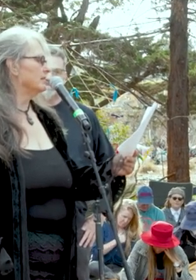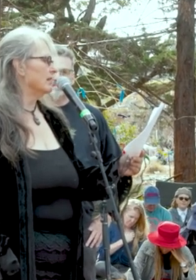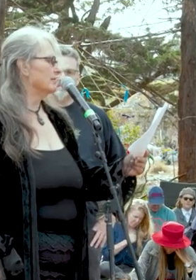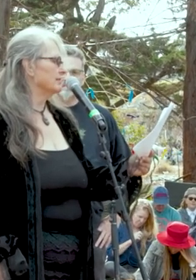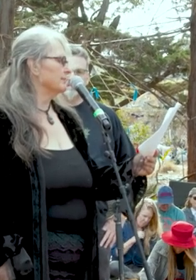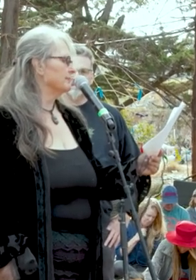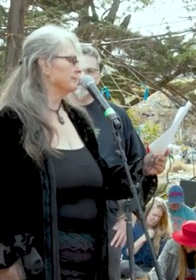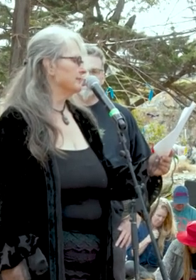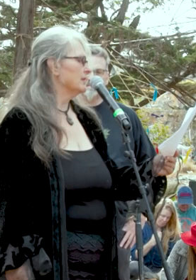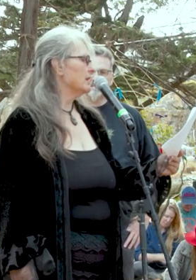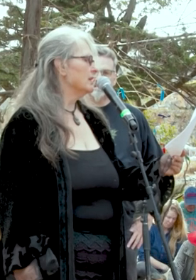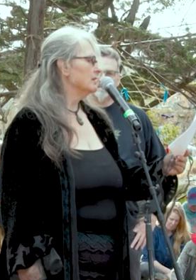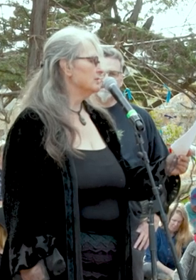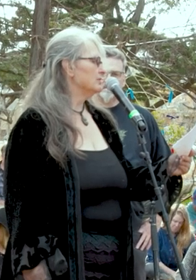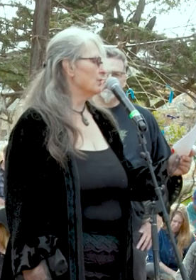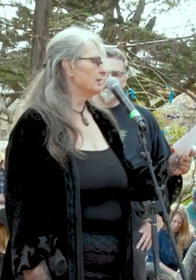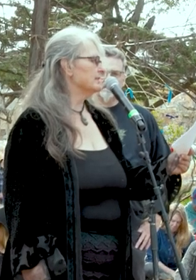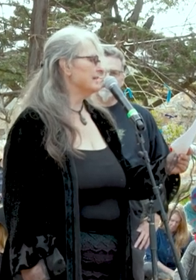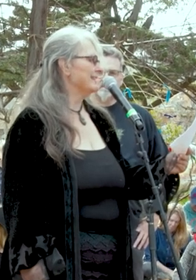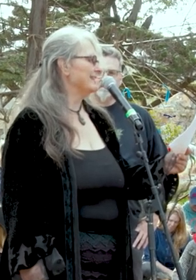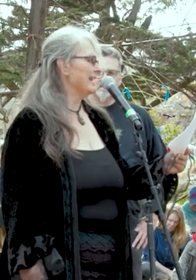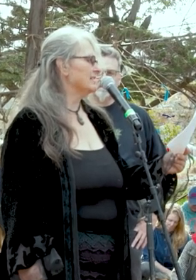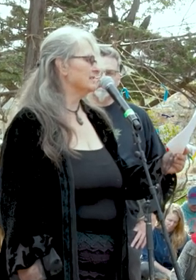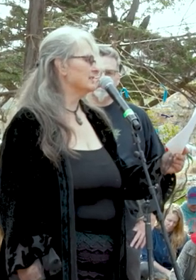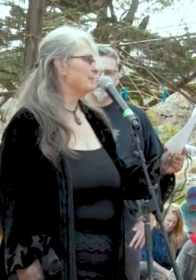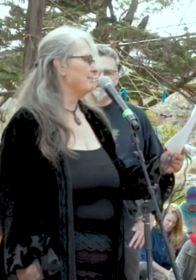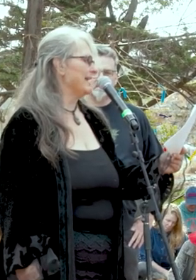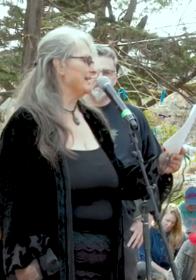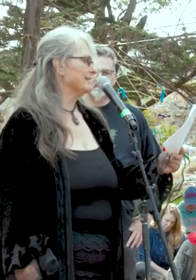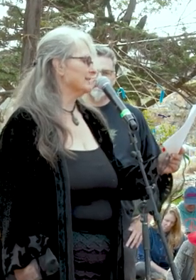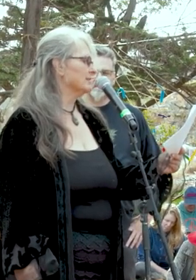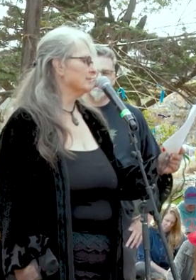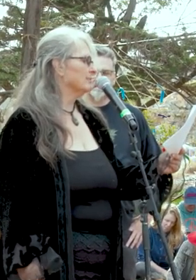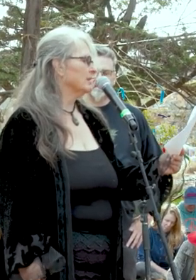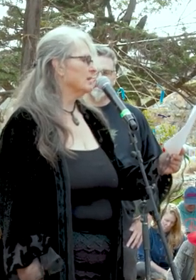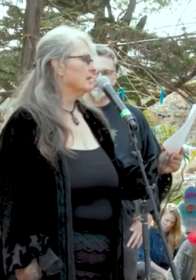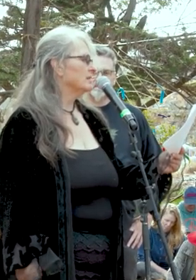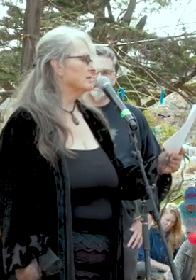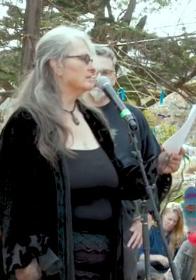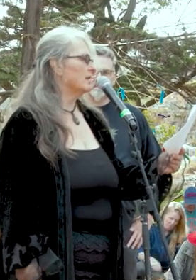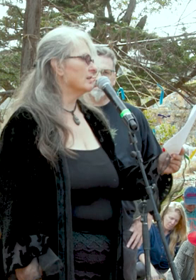Donnie Gardner, Doris and Leighton Mannix,